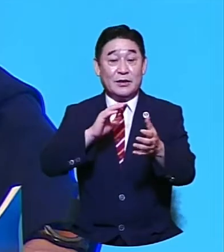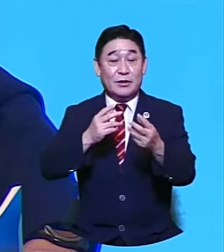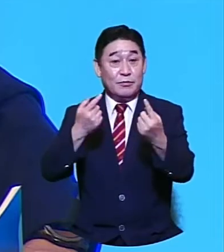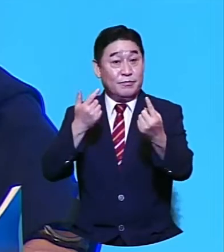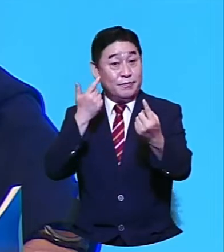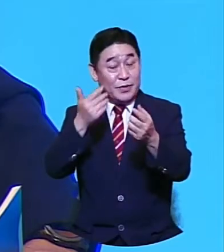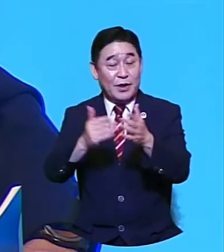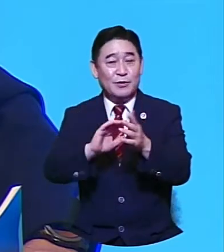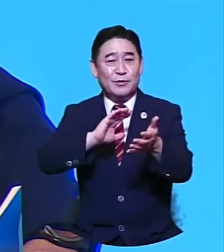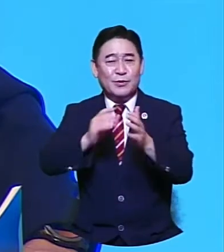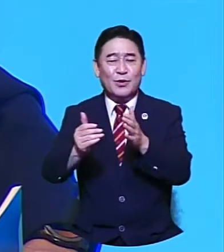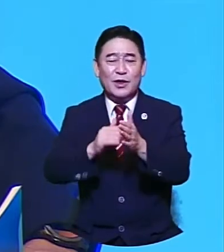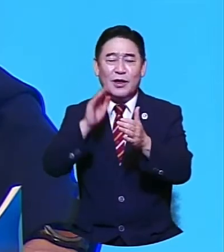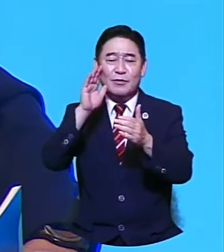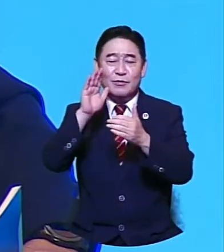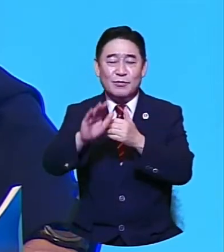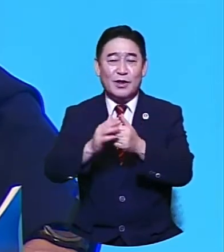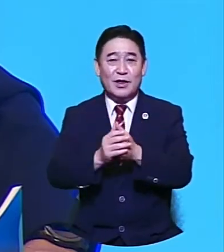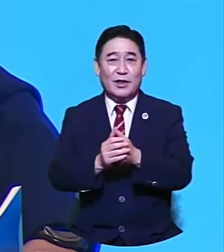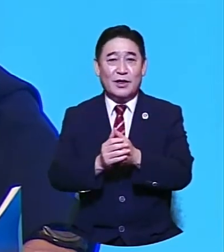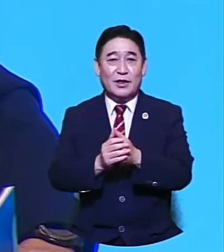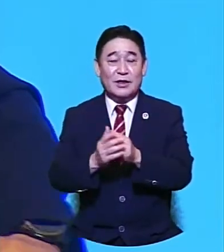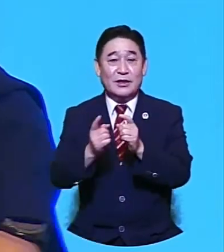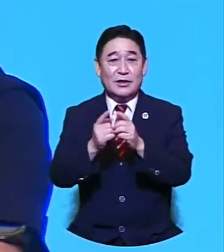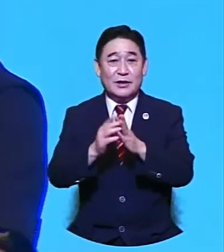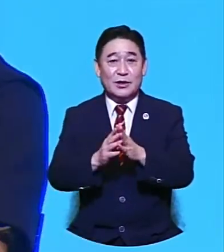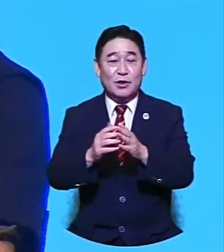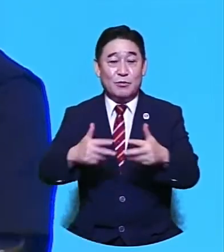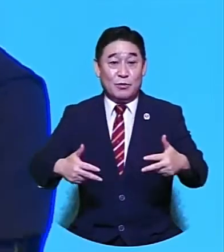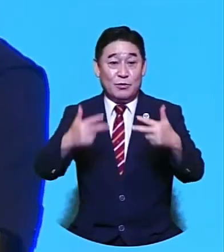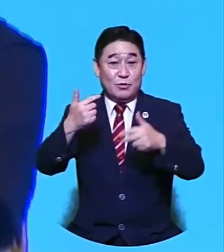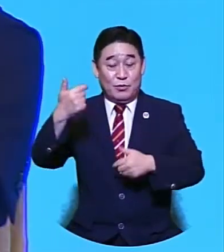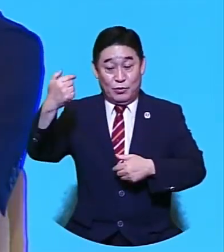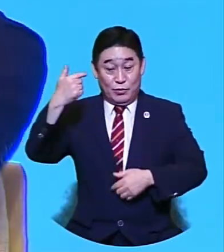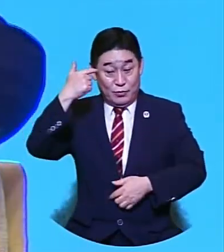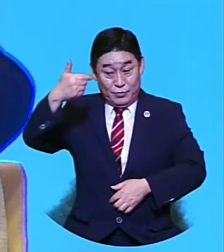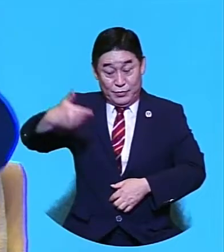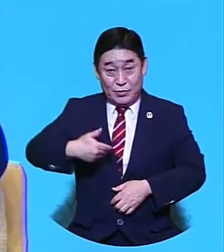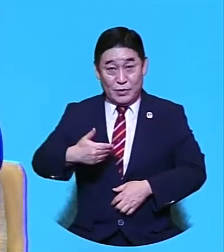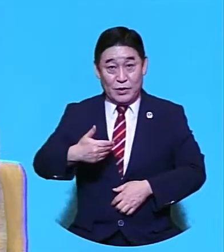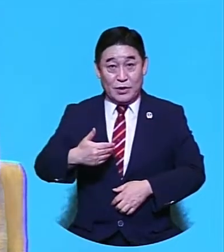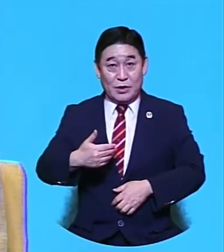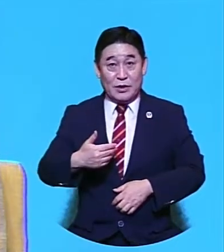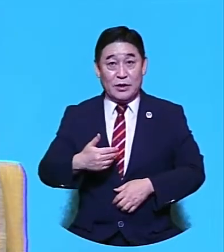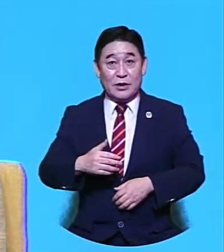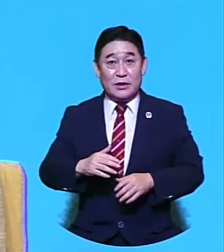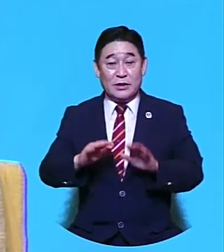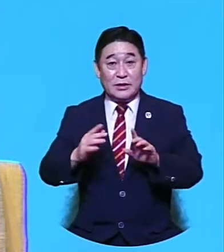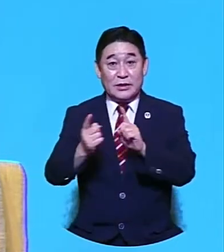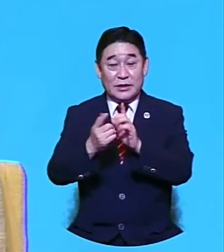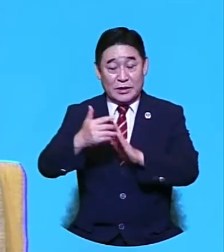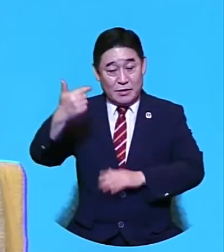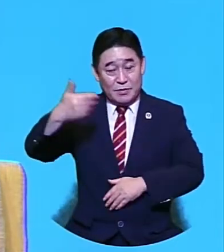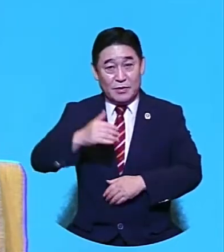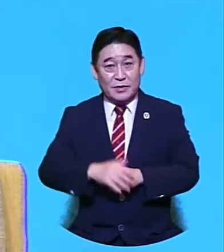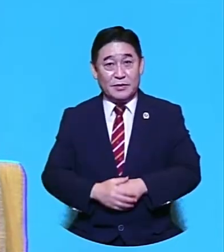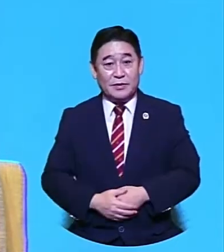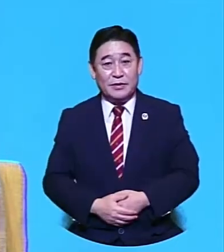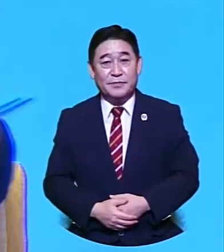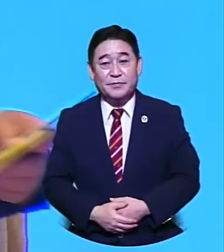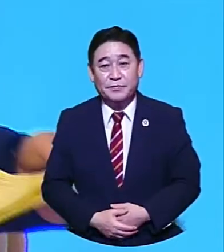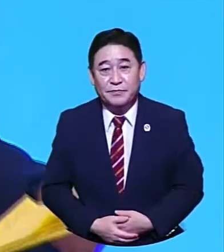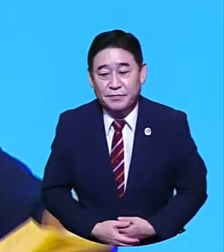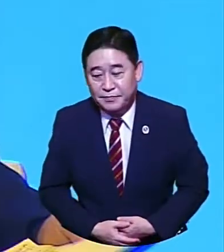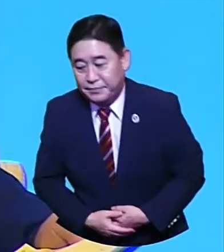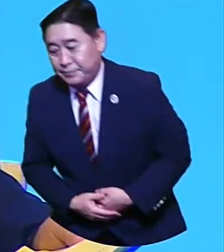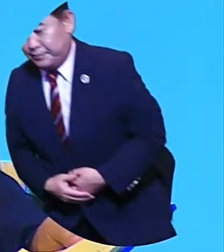1-2 questions from the floor. The first question, I think, Frank, I think in your presentation, it was